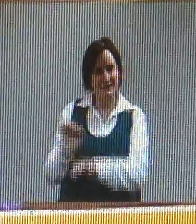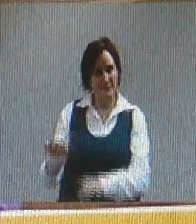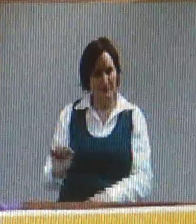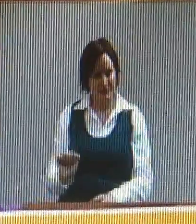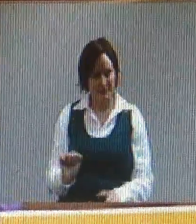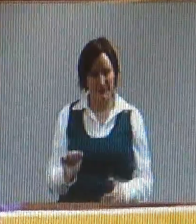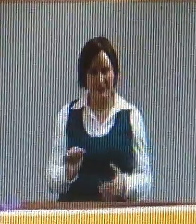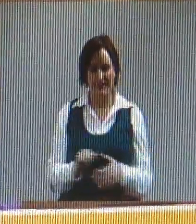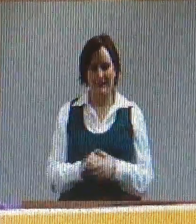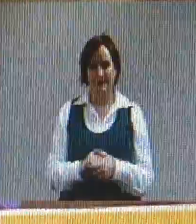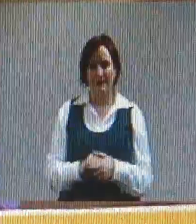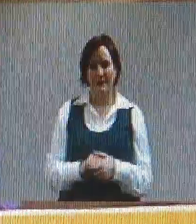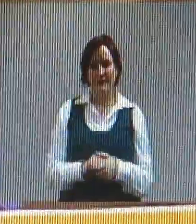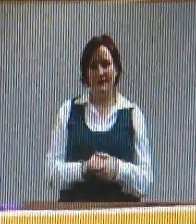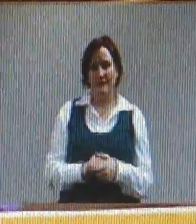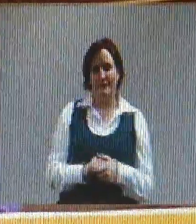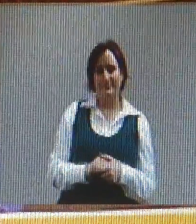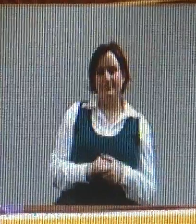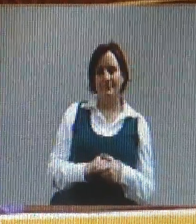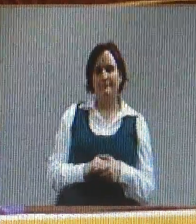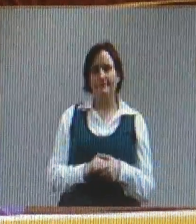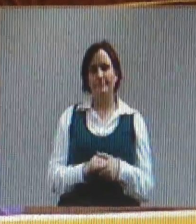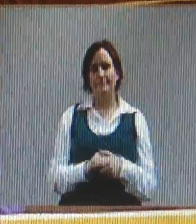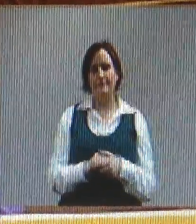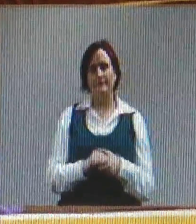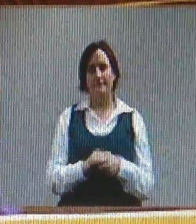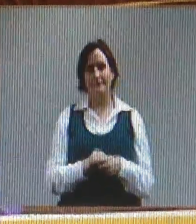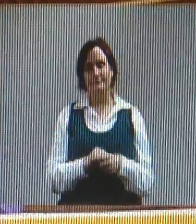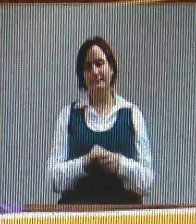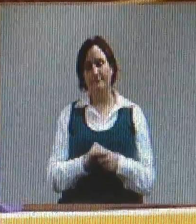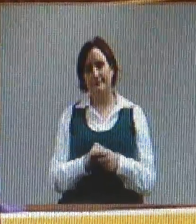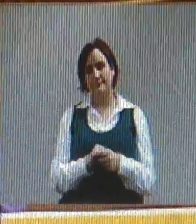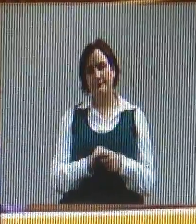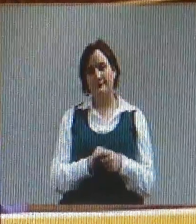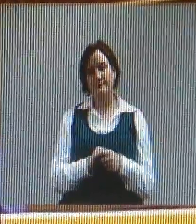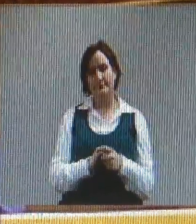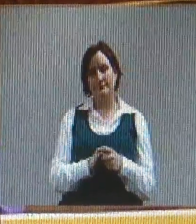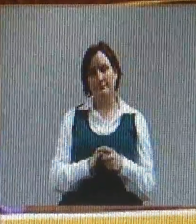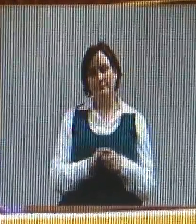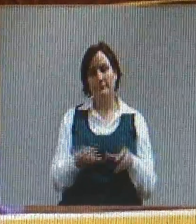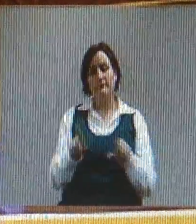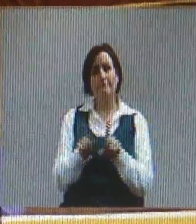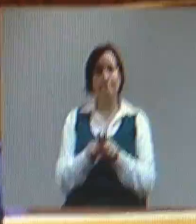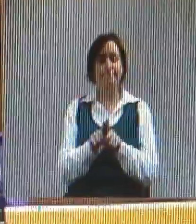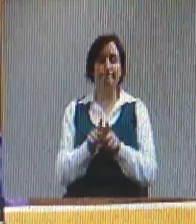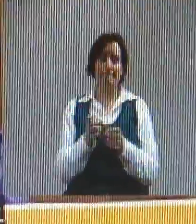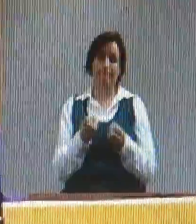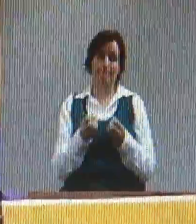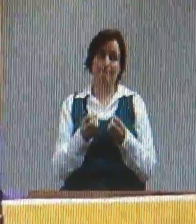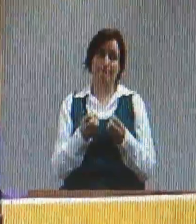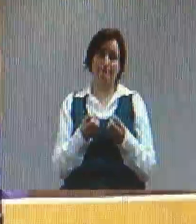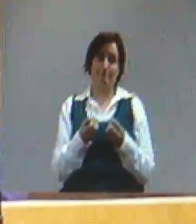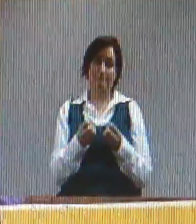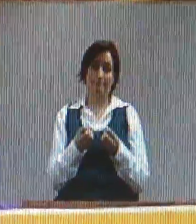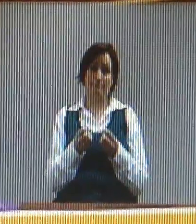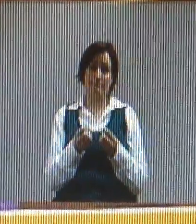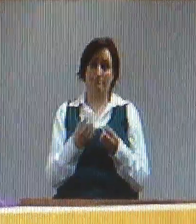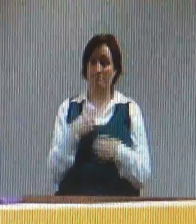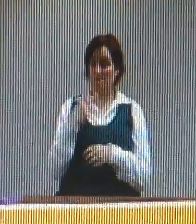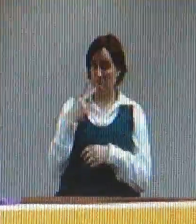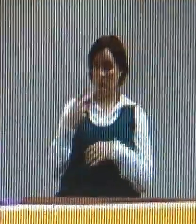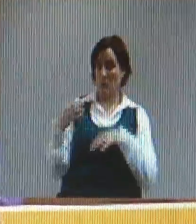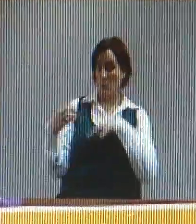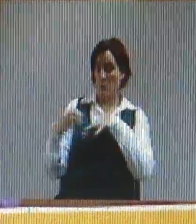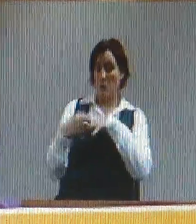impunged the barbaric provision that gave husband the right to administer